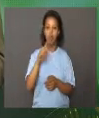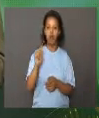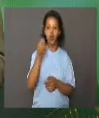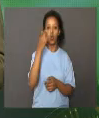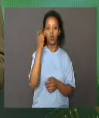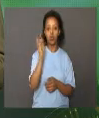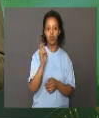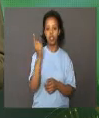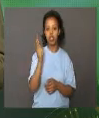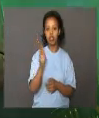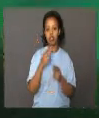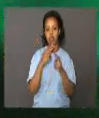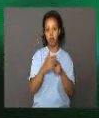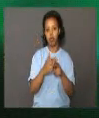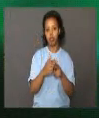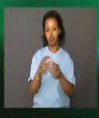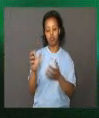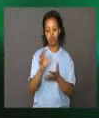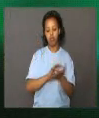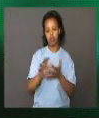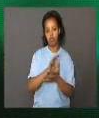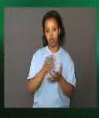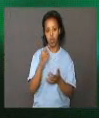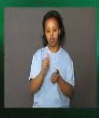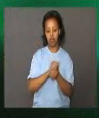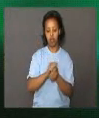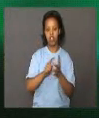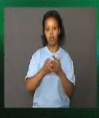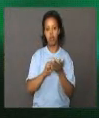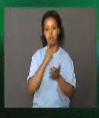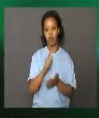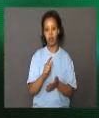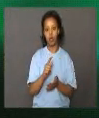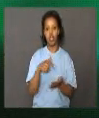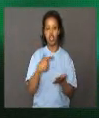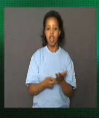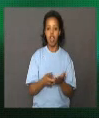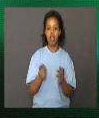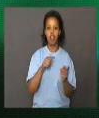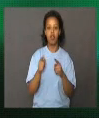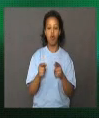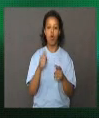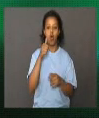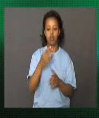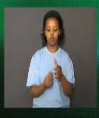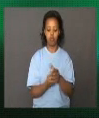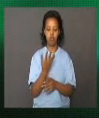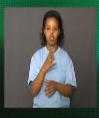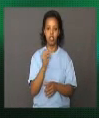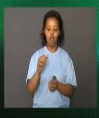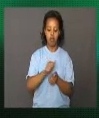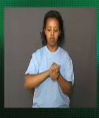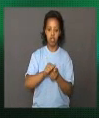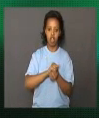and destroy them. The cycle of infection, reproduction, and